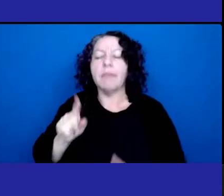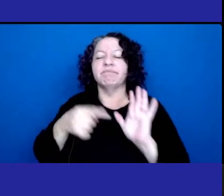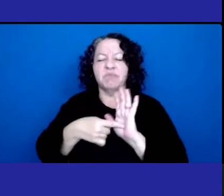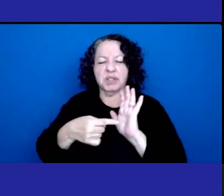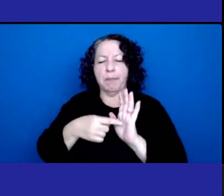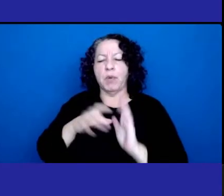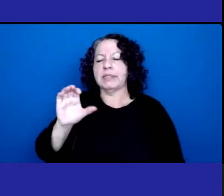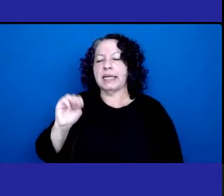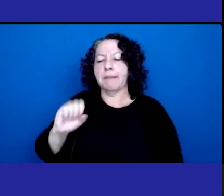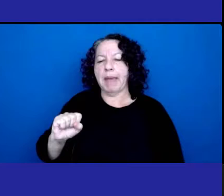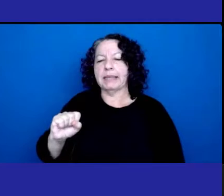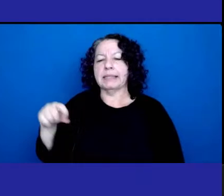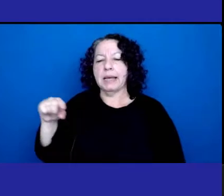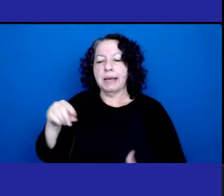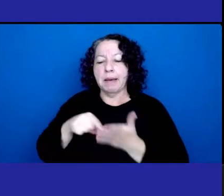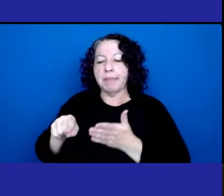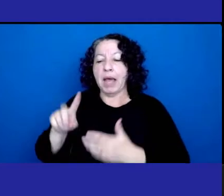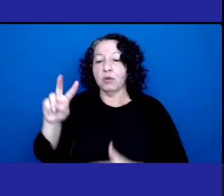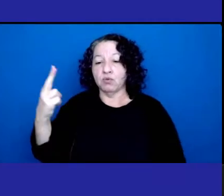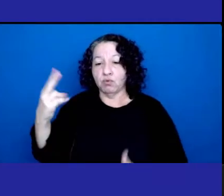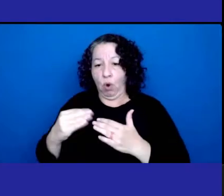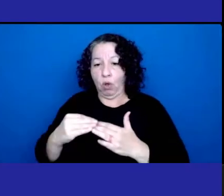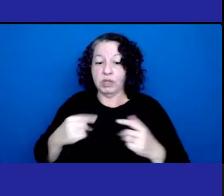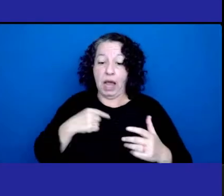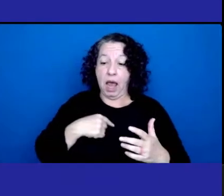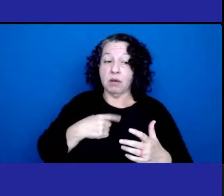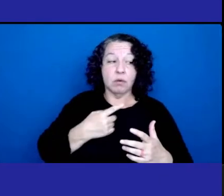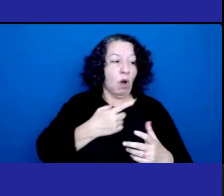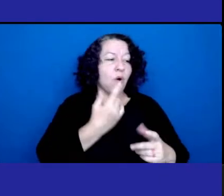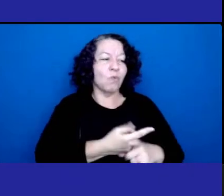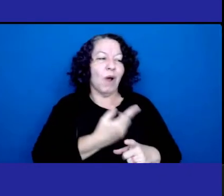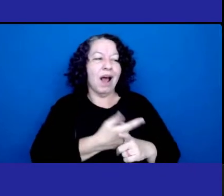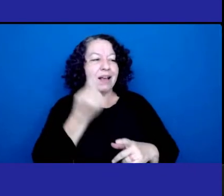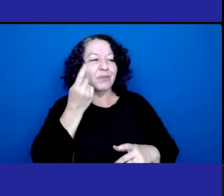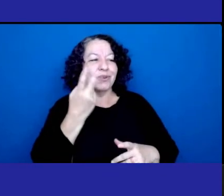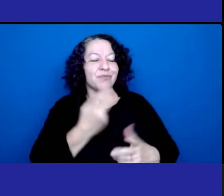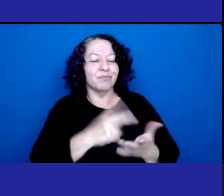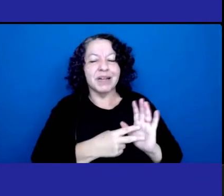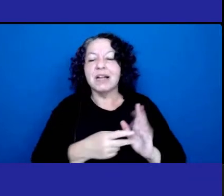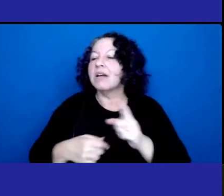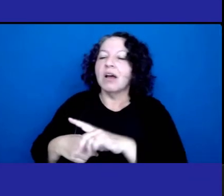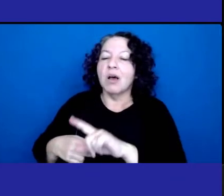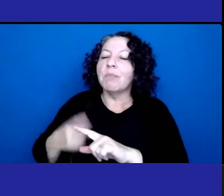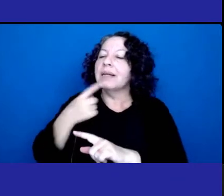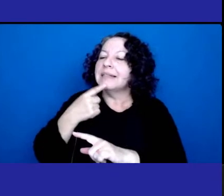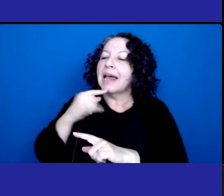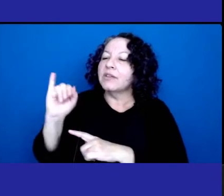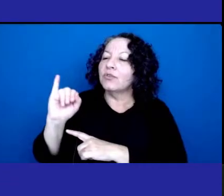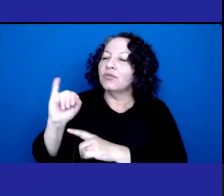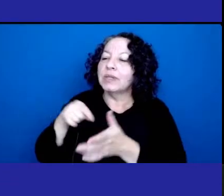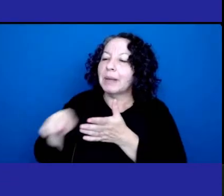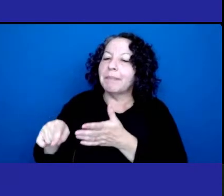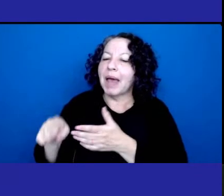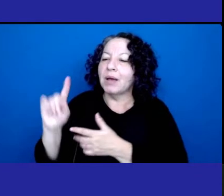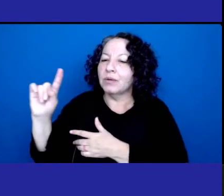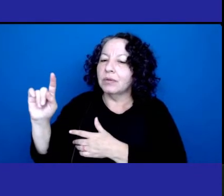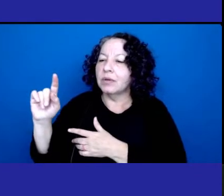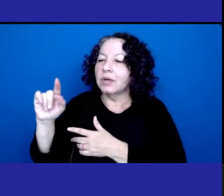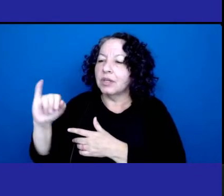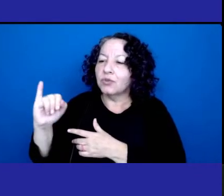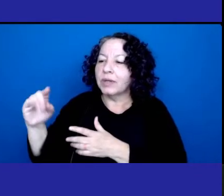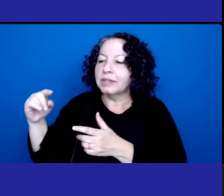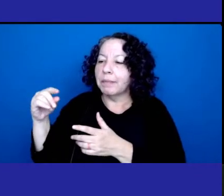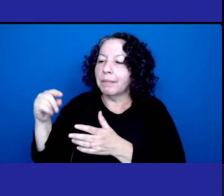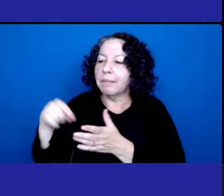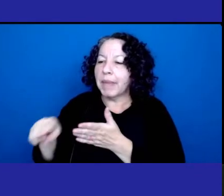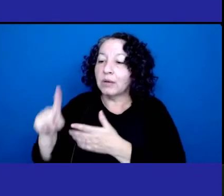paying $2, and then let's Oh, I say see what you're saying. right, and then let's say that person's insurance paid $1. Do we pay $1?